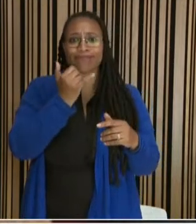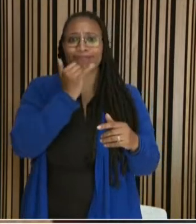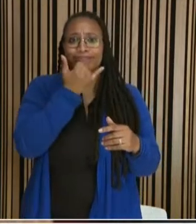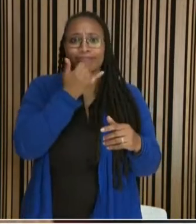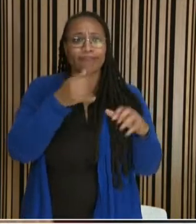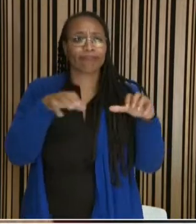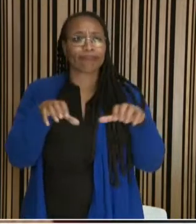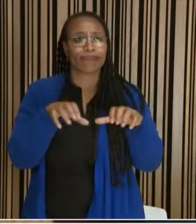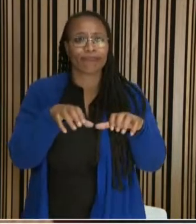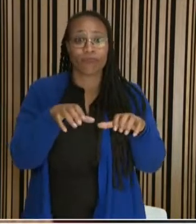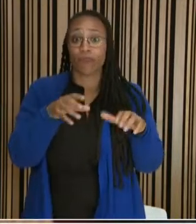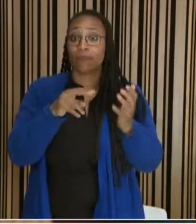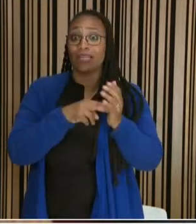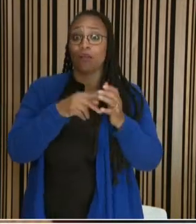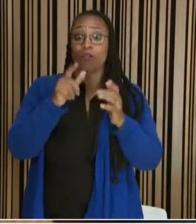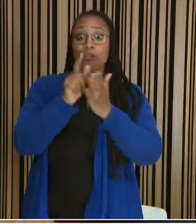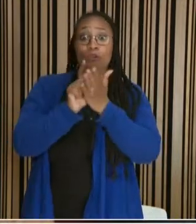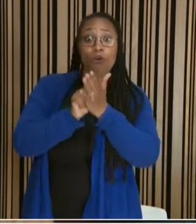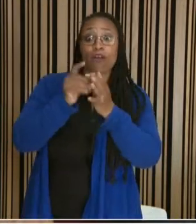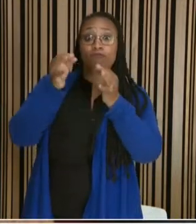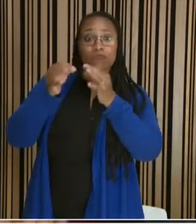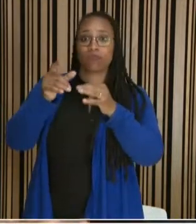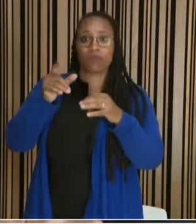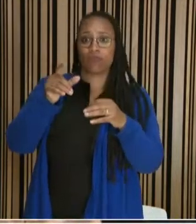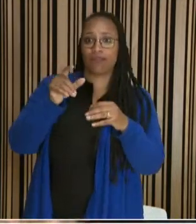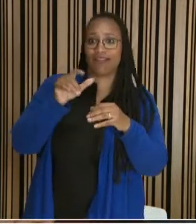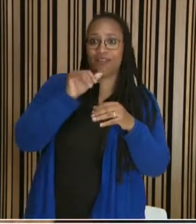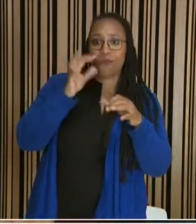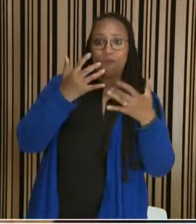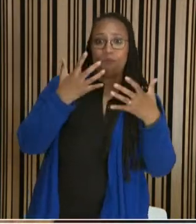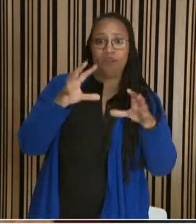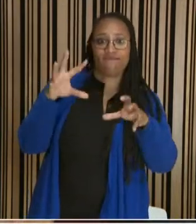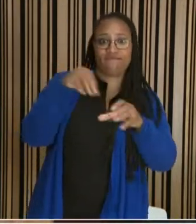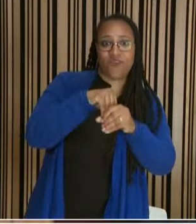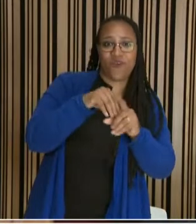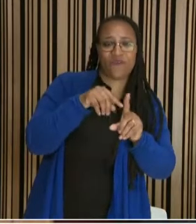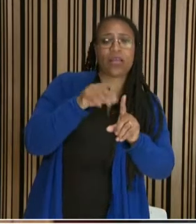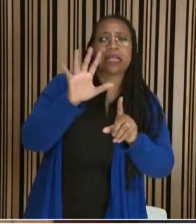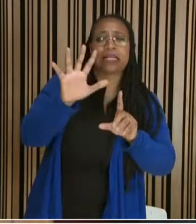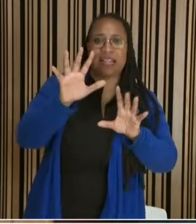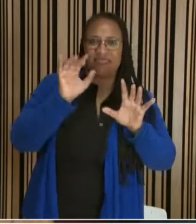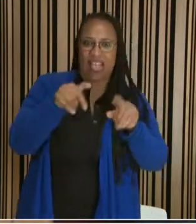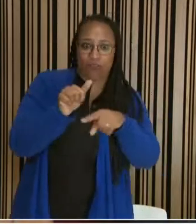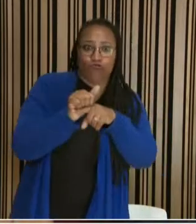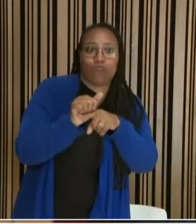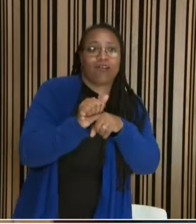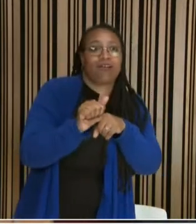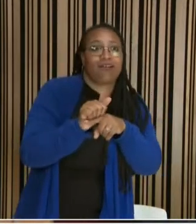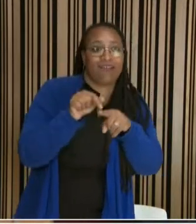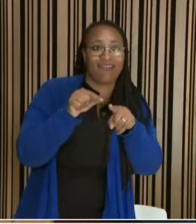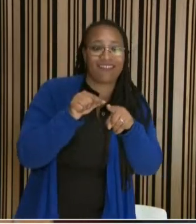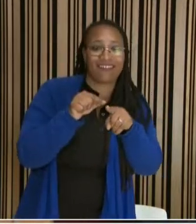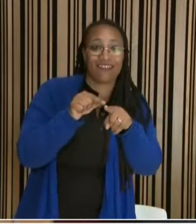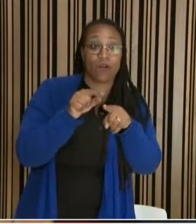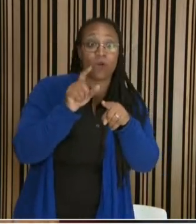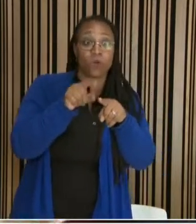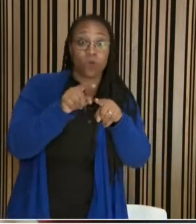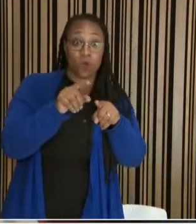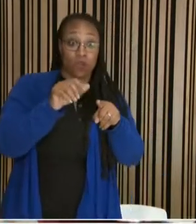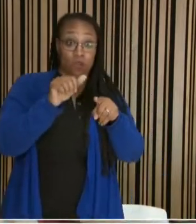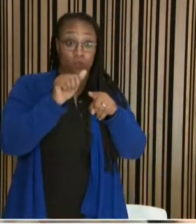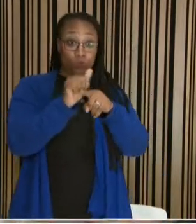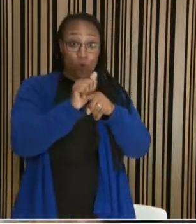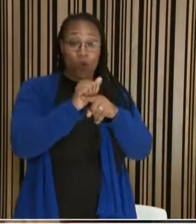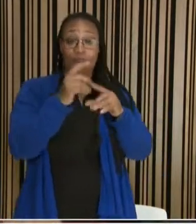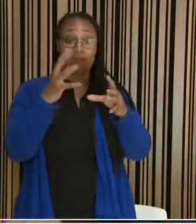that we constantly train on. We work with our partners at the OAG's office, at the U.S. Attorney's office, to identify in our monthly meetings. Matter of